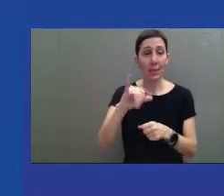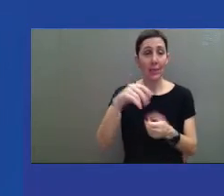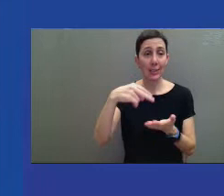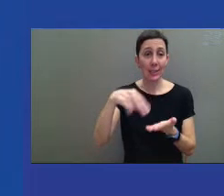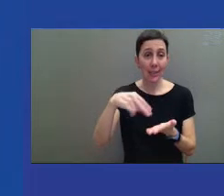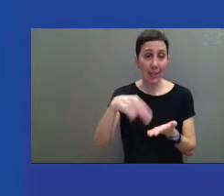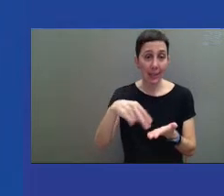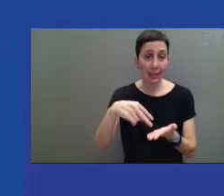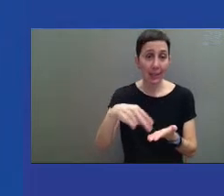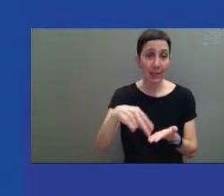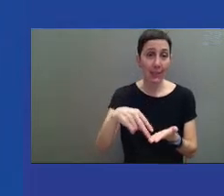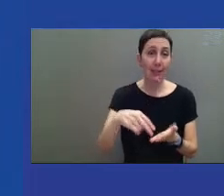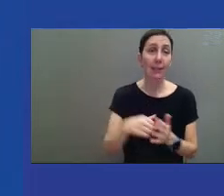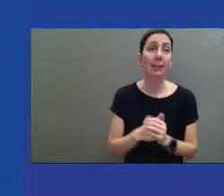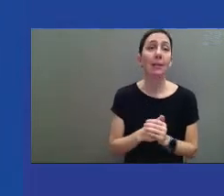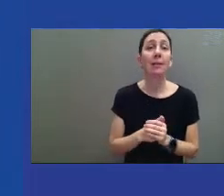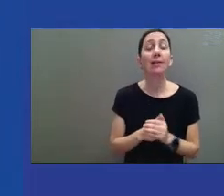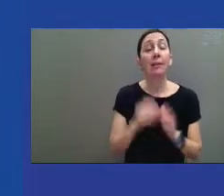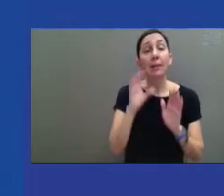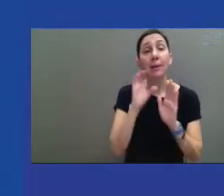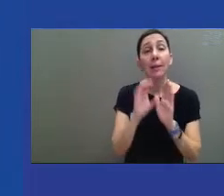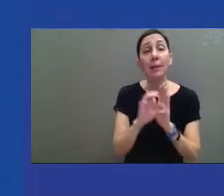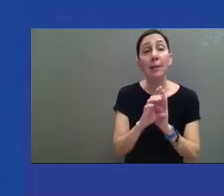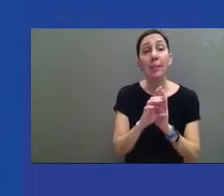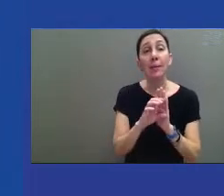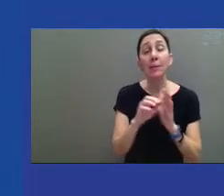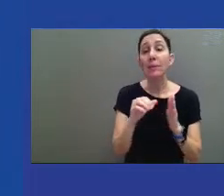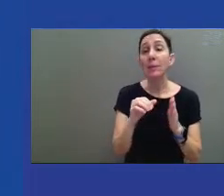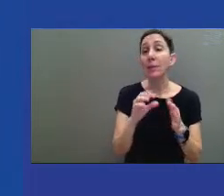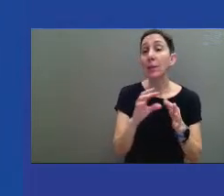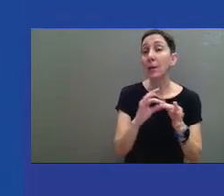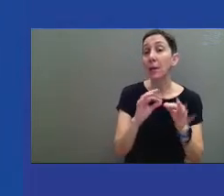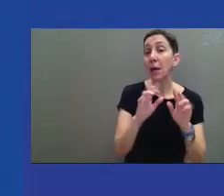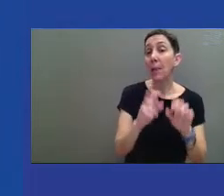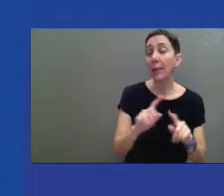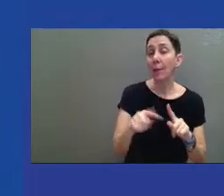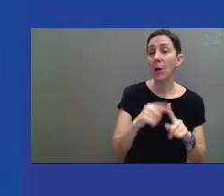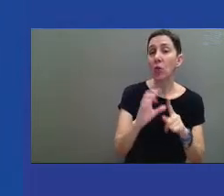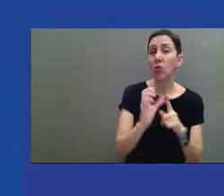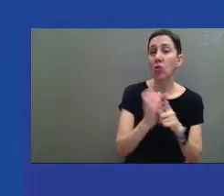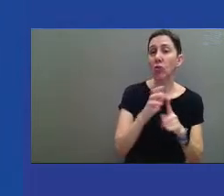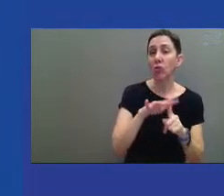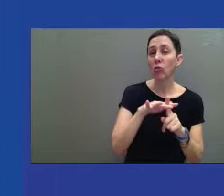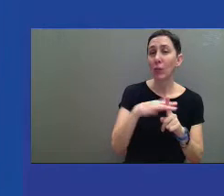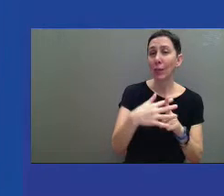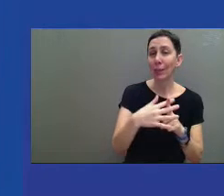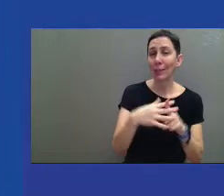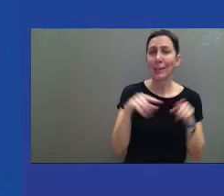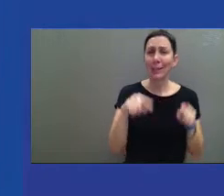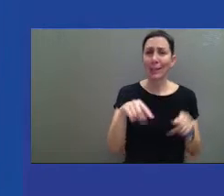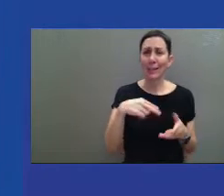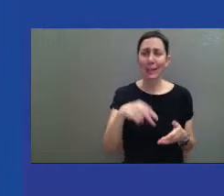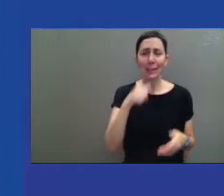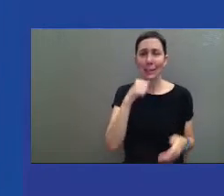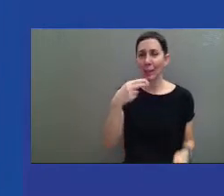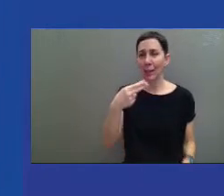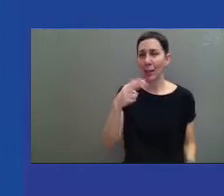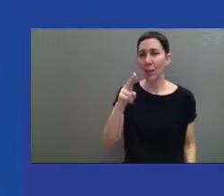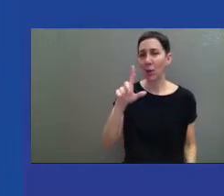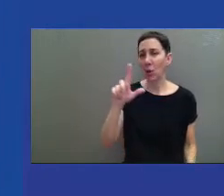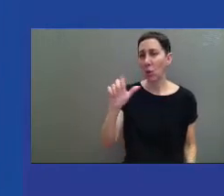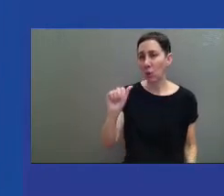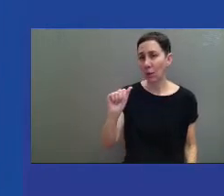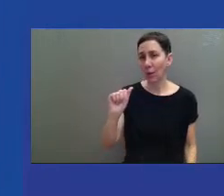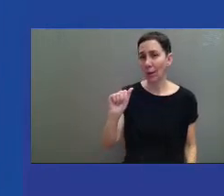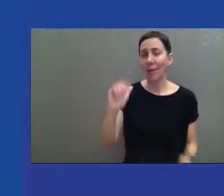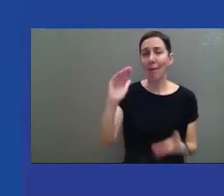And so the image that we have here is a note on the cultural context. It just explains that this piece is not a hula, but it's a hakumele. So it's a less